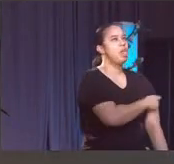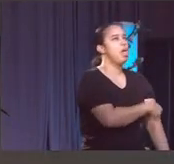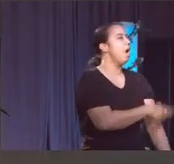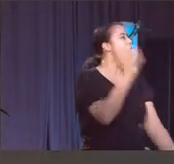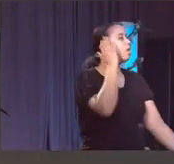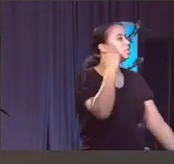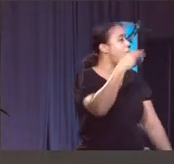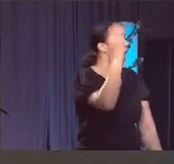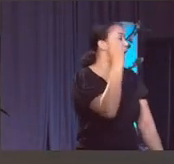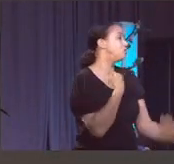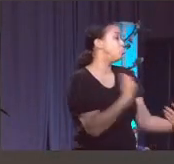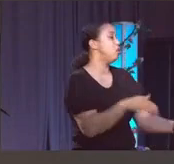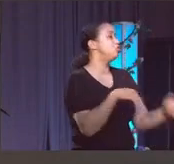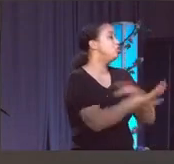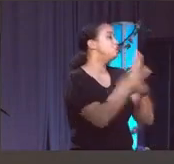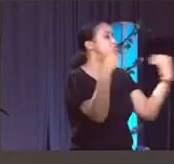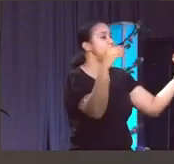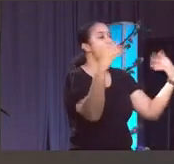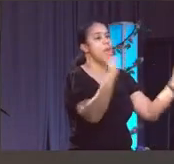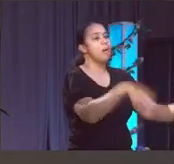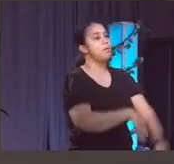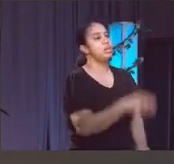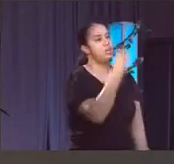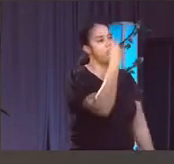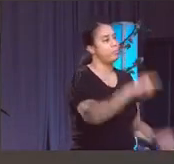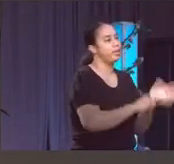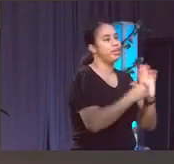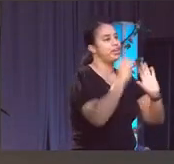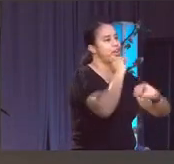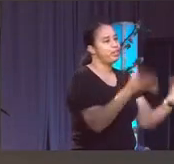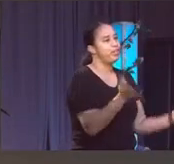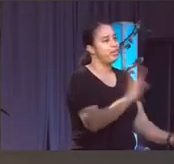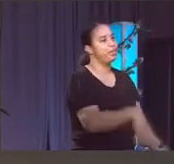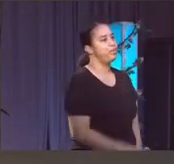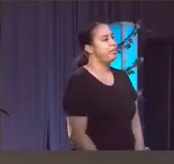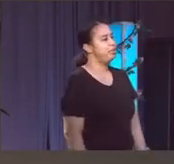man, I was high. I just went into the shop. It don't mean nothing.